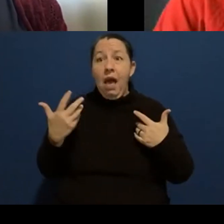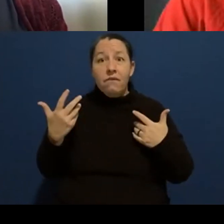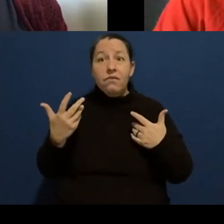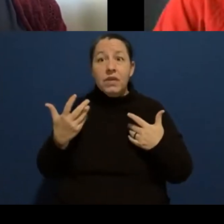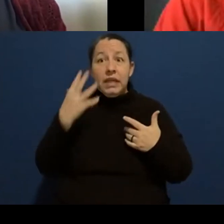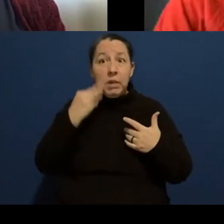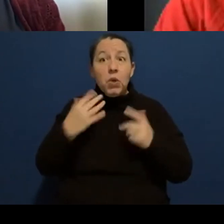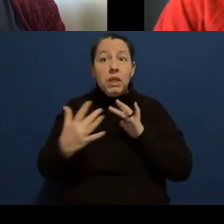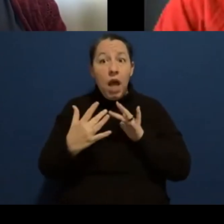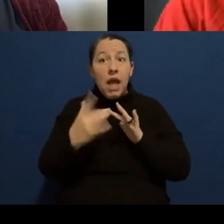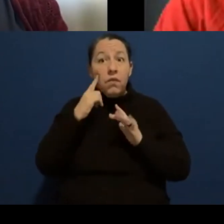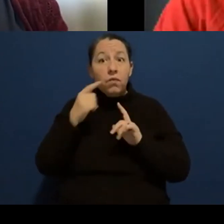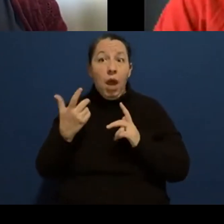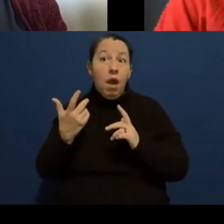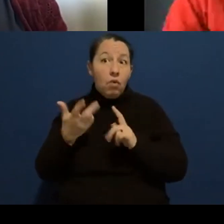is for them.